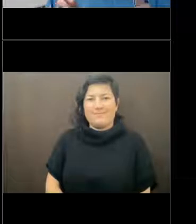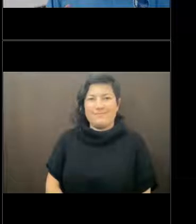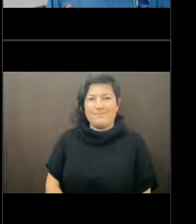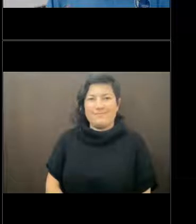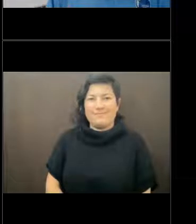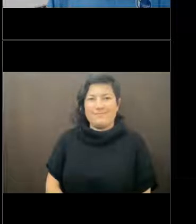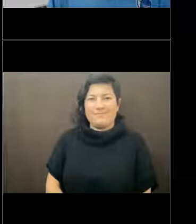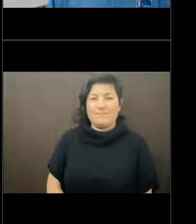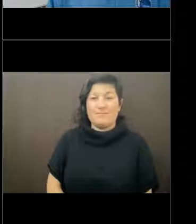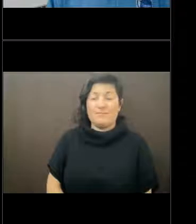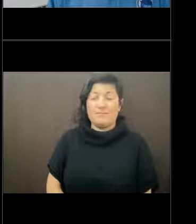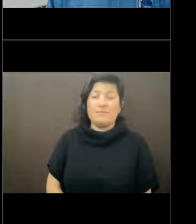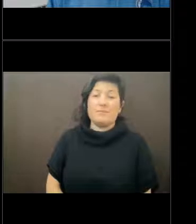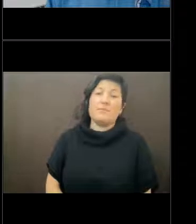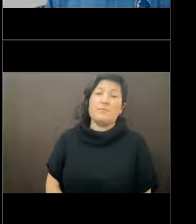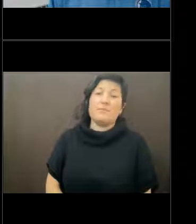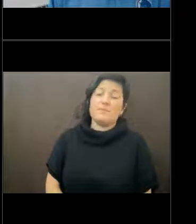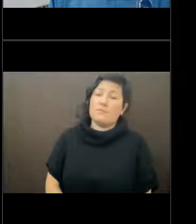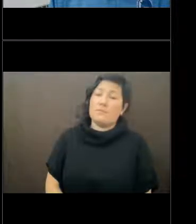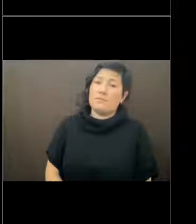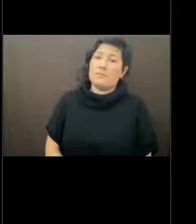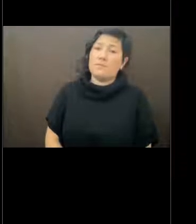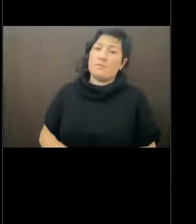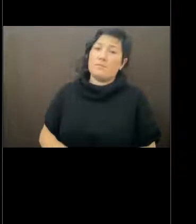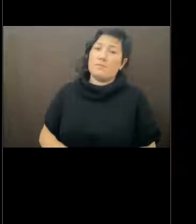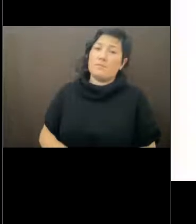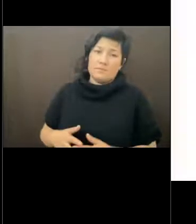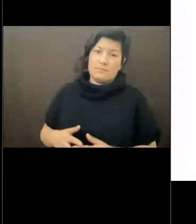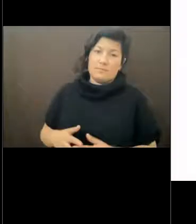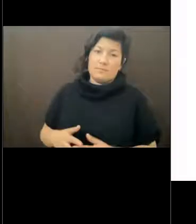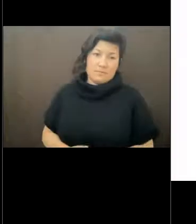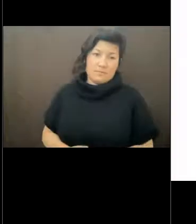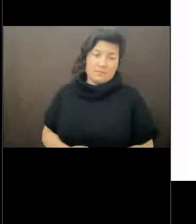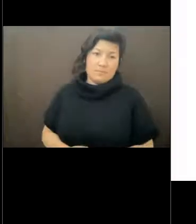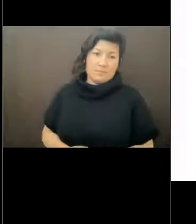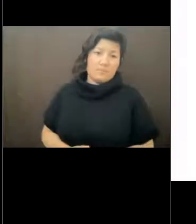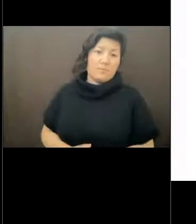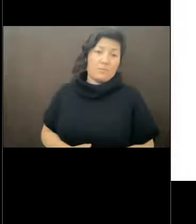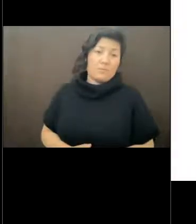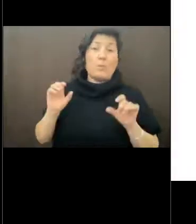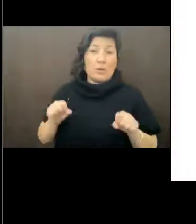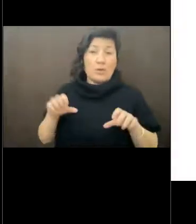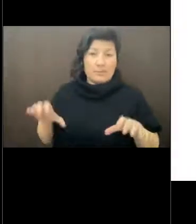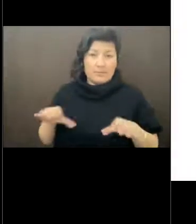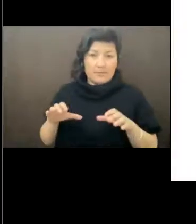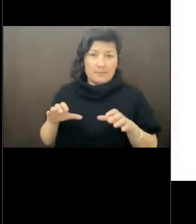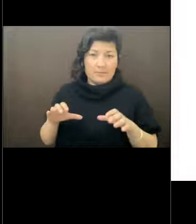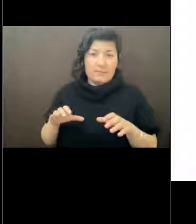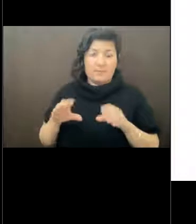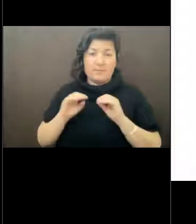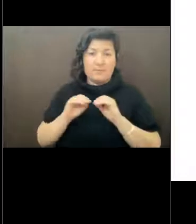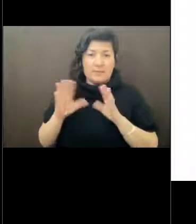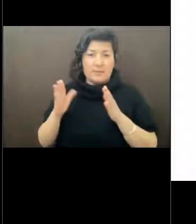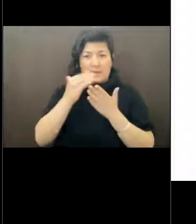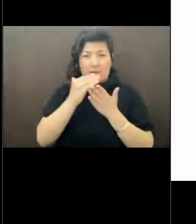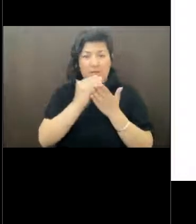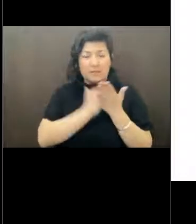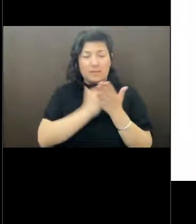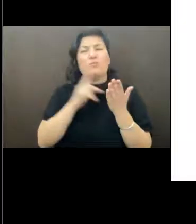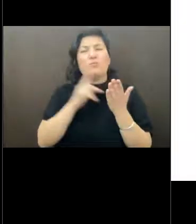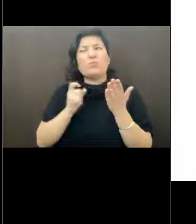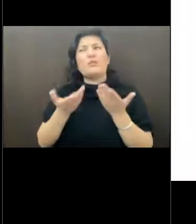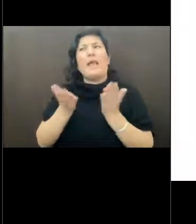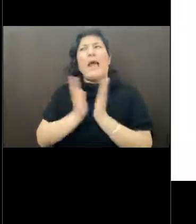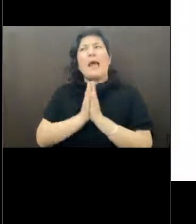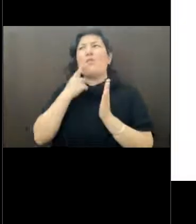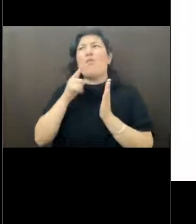What we could have done with, if we move on to the next slide, please, is a clearer list of what it was that we should be asking for.